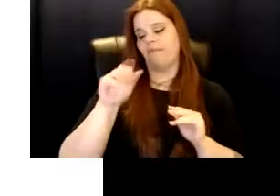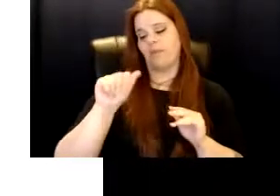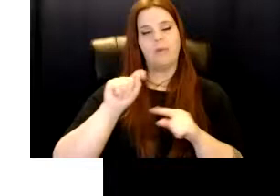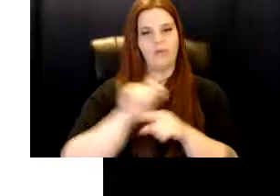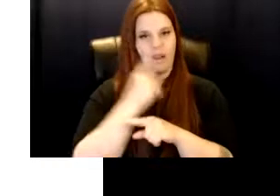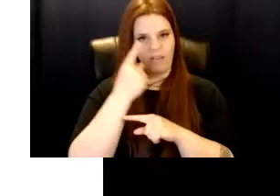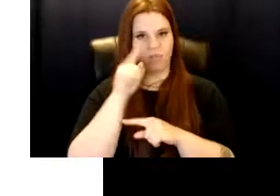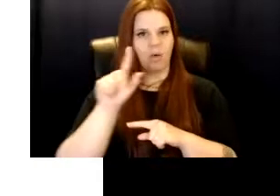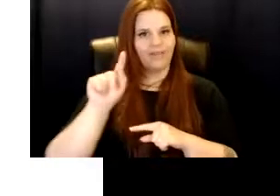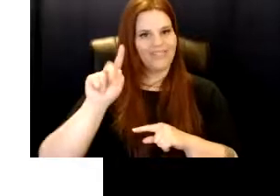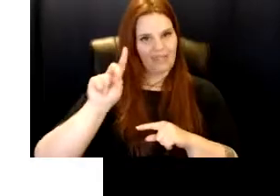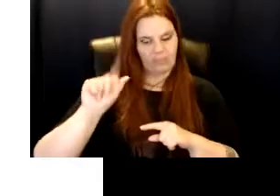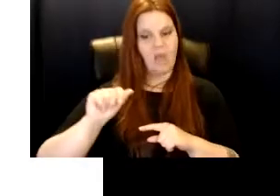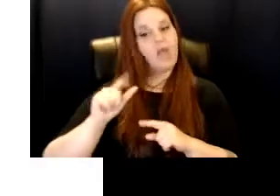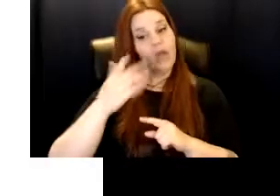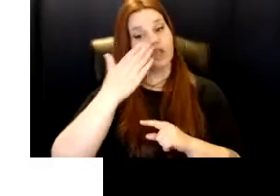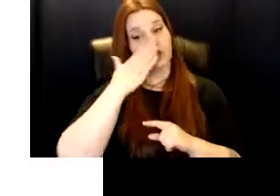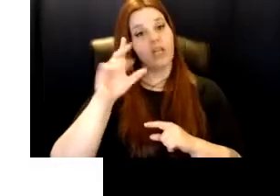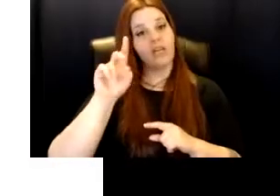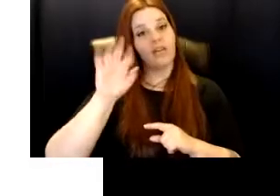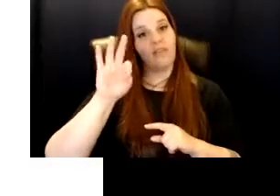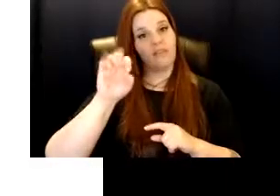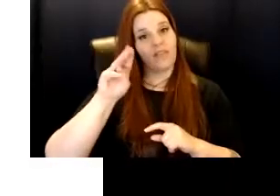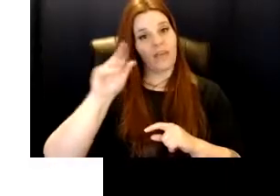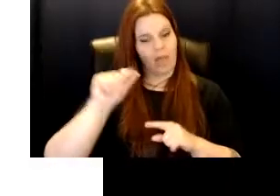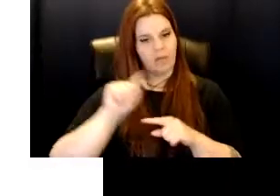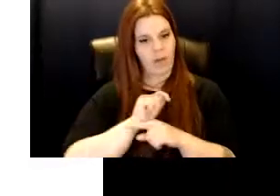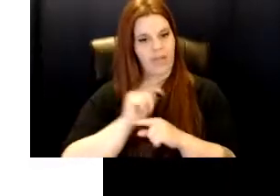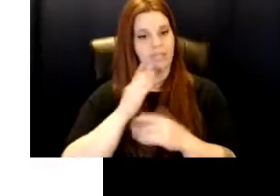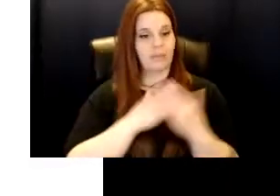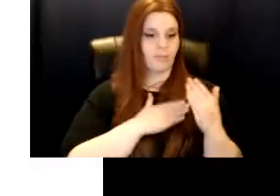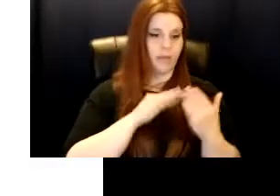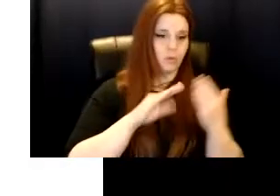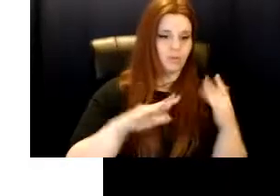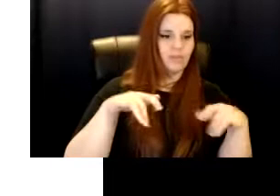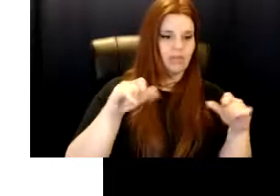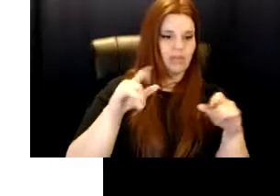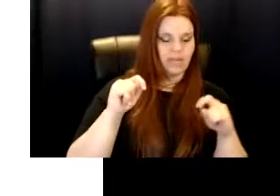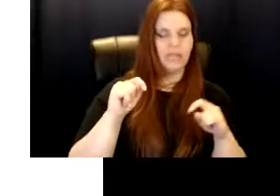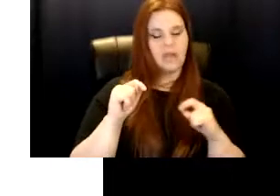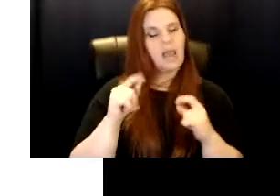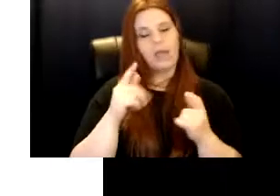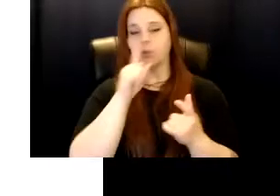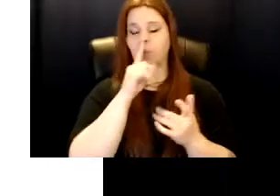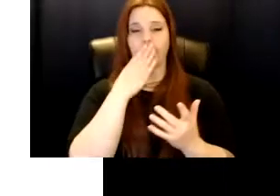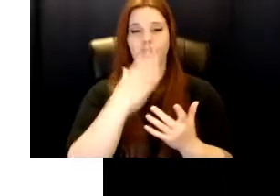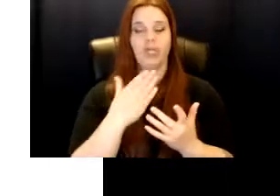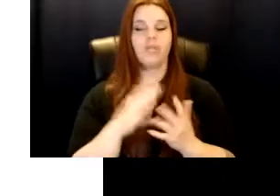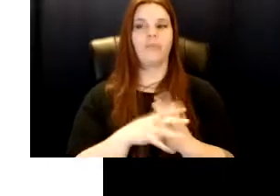and there is a very good FEMA training. Some of my students have taken it and I've taken it, and it's quite good. It's